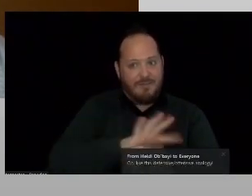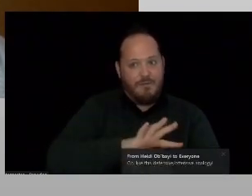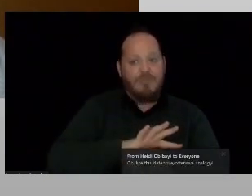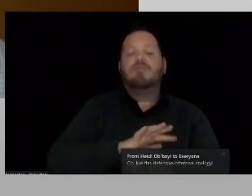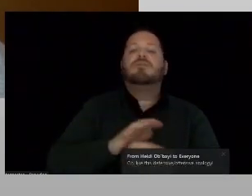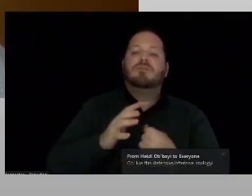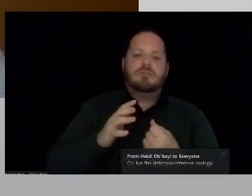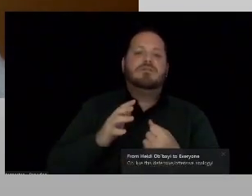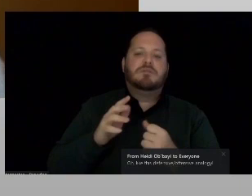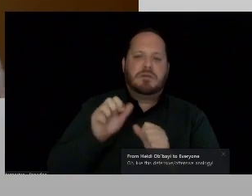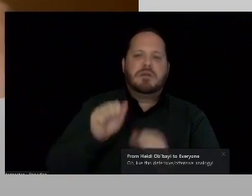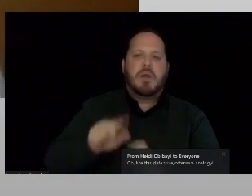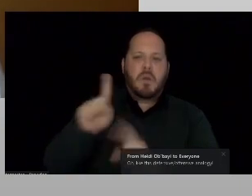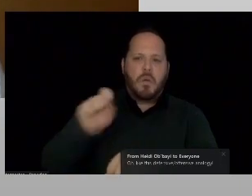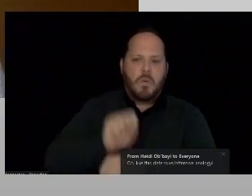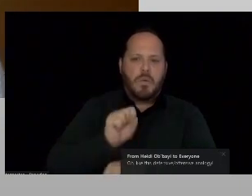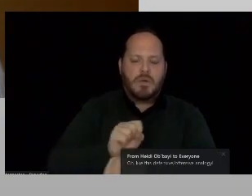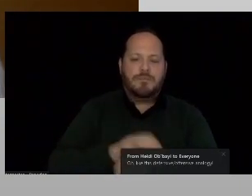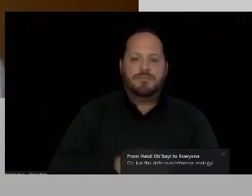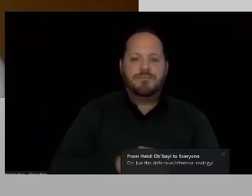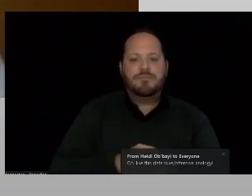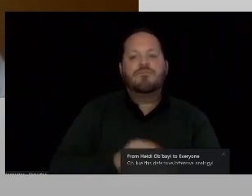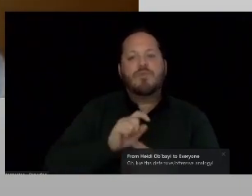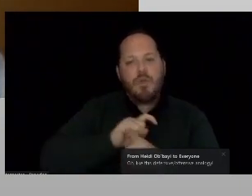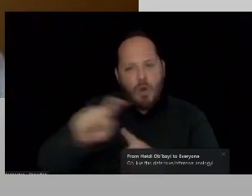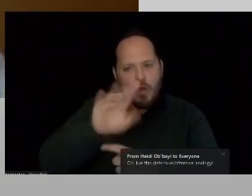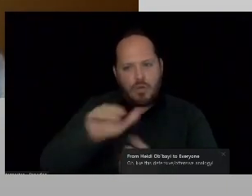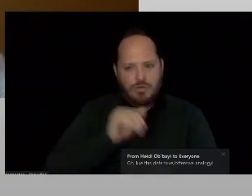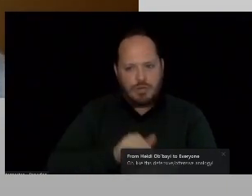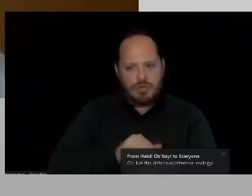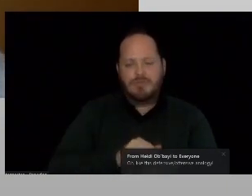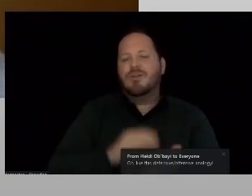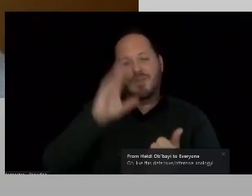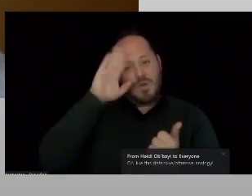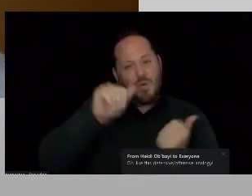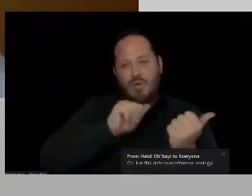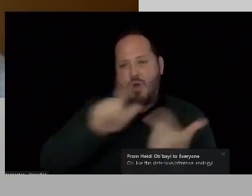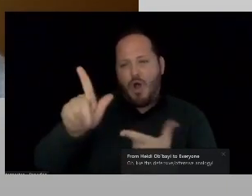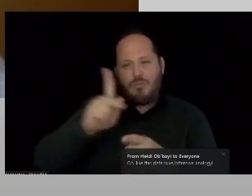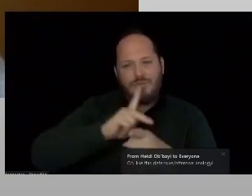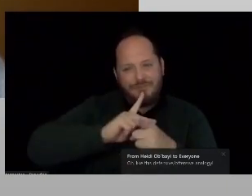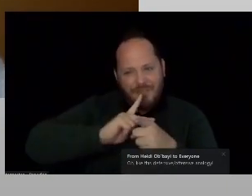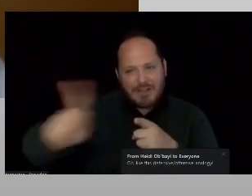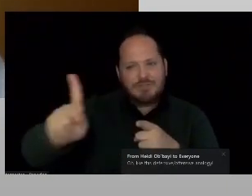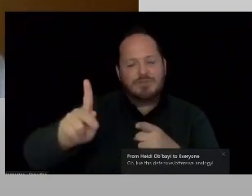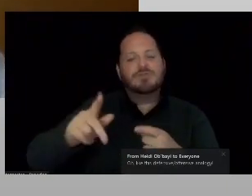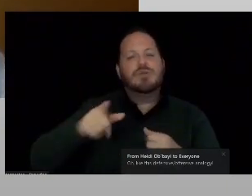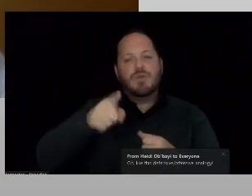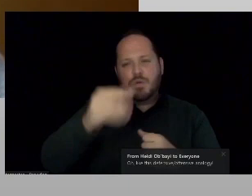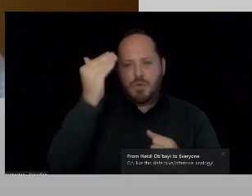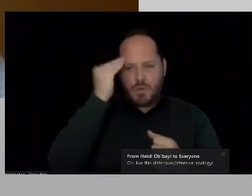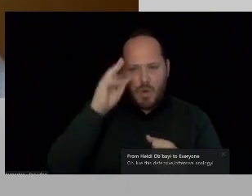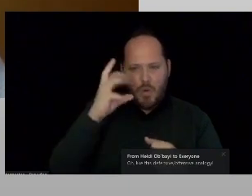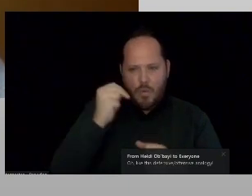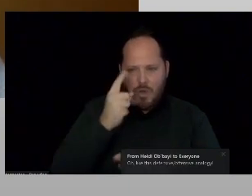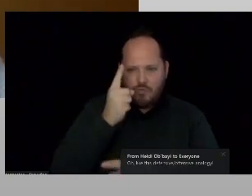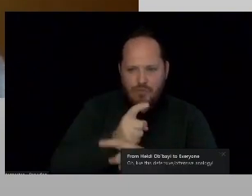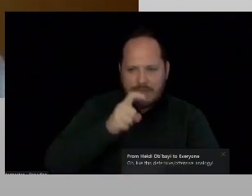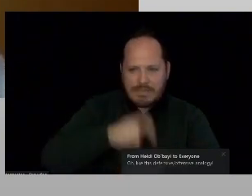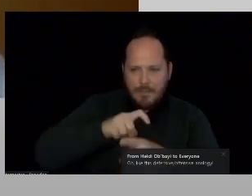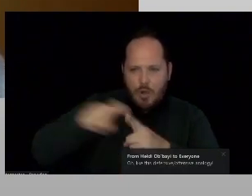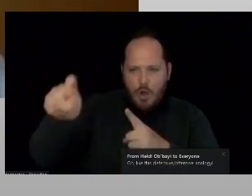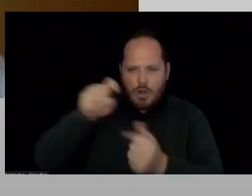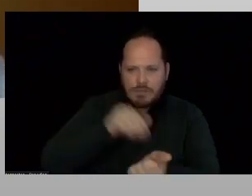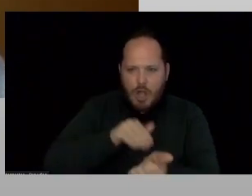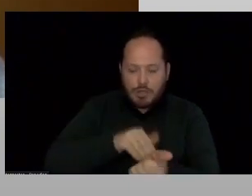Lastly, and again, I think you know because you're all professionals, when to call a doctor or seek urgent medical attention, whether it's for yourself or for your client. Again,